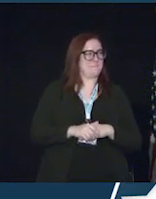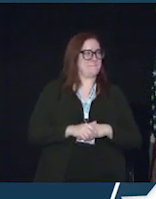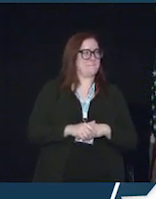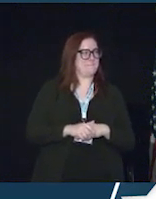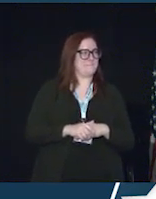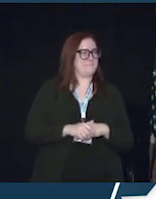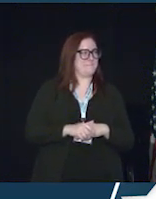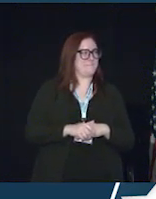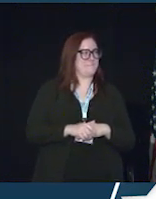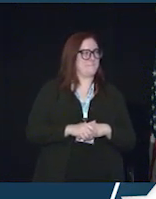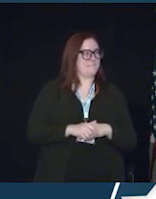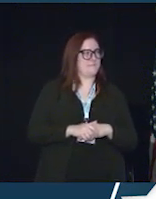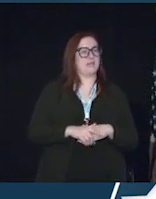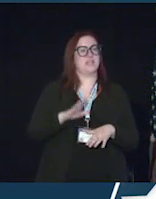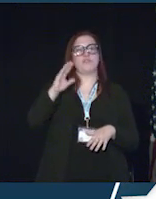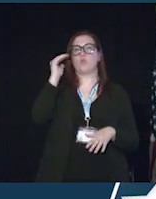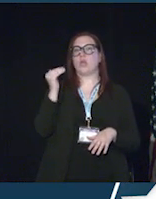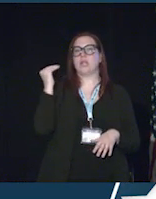But as far as my